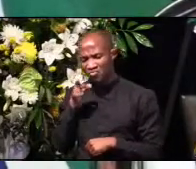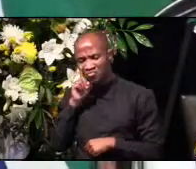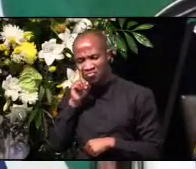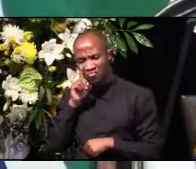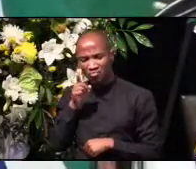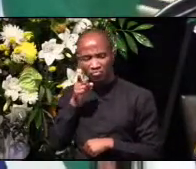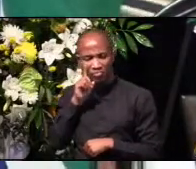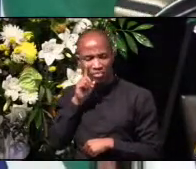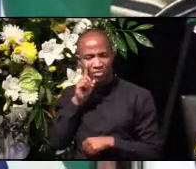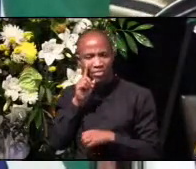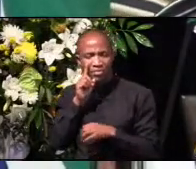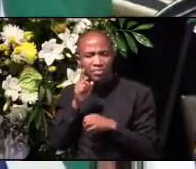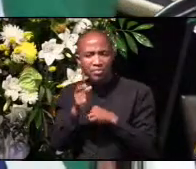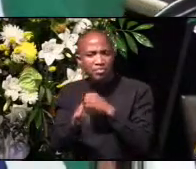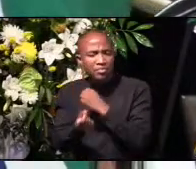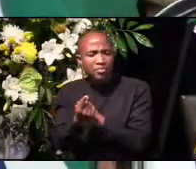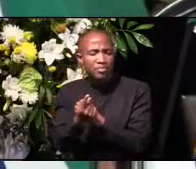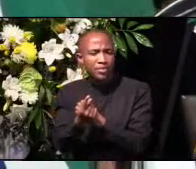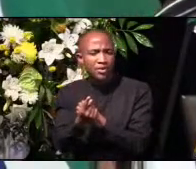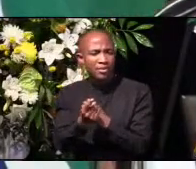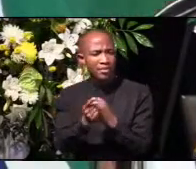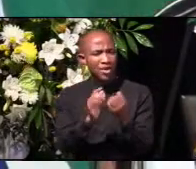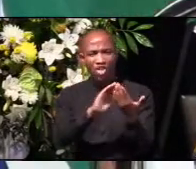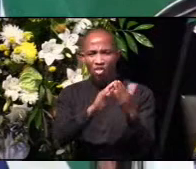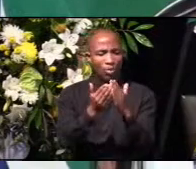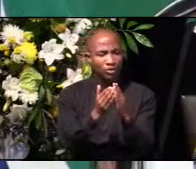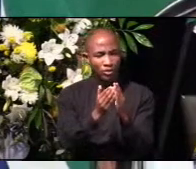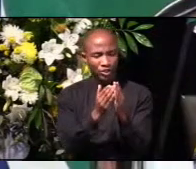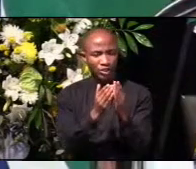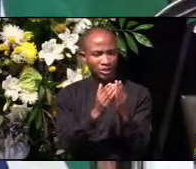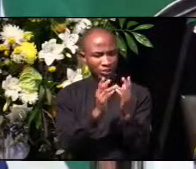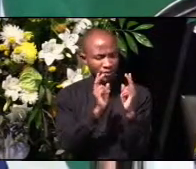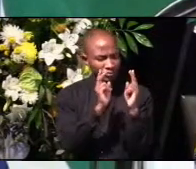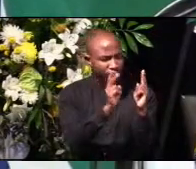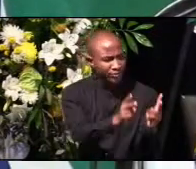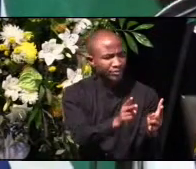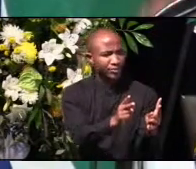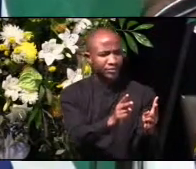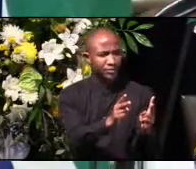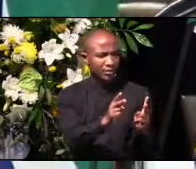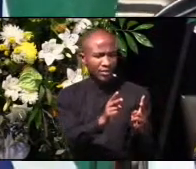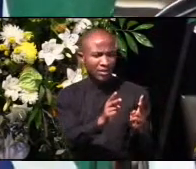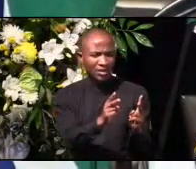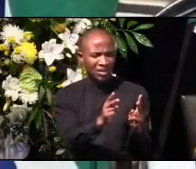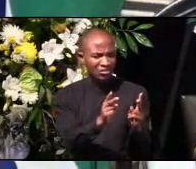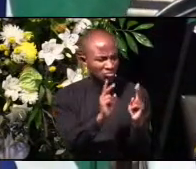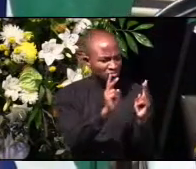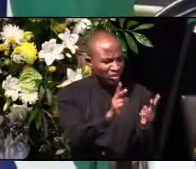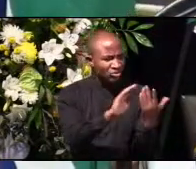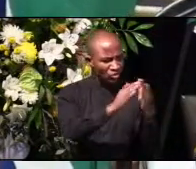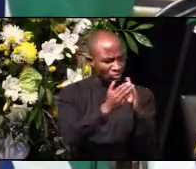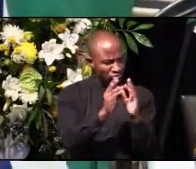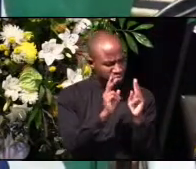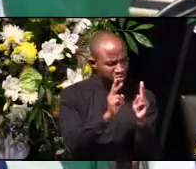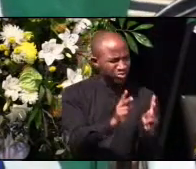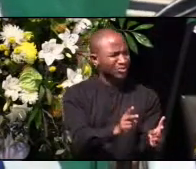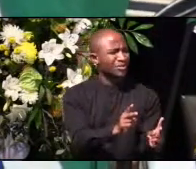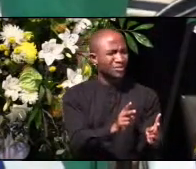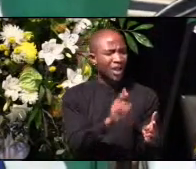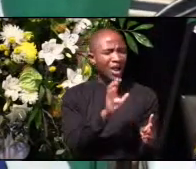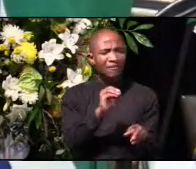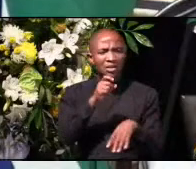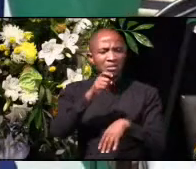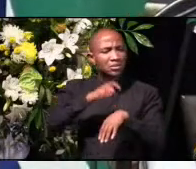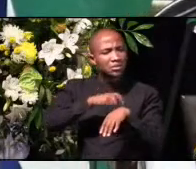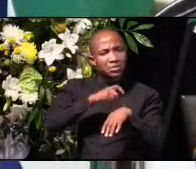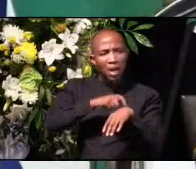very often even where we talk of community outreach constituency service it has a time